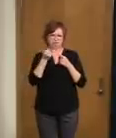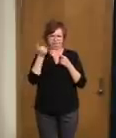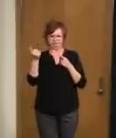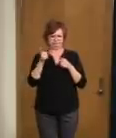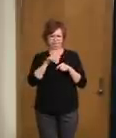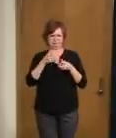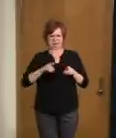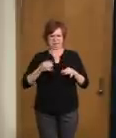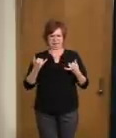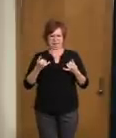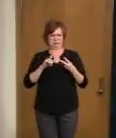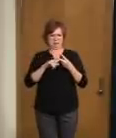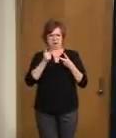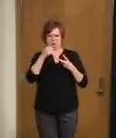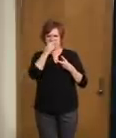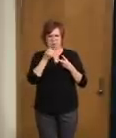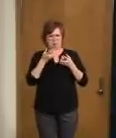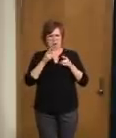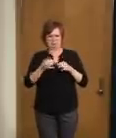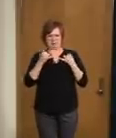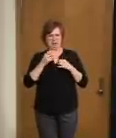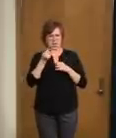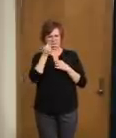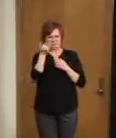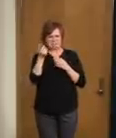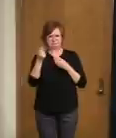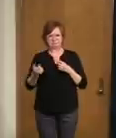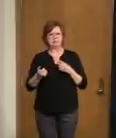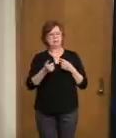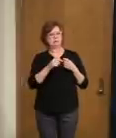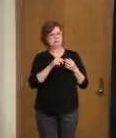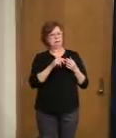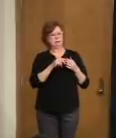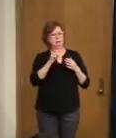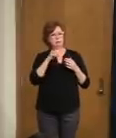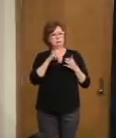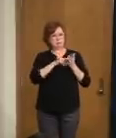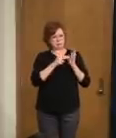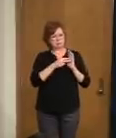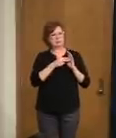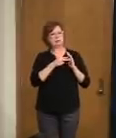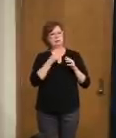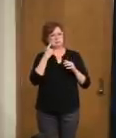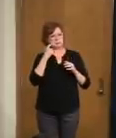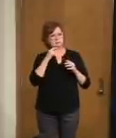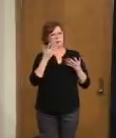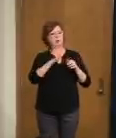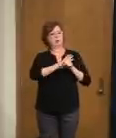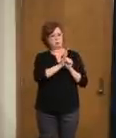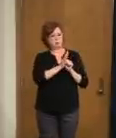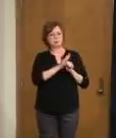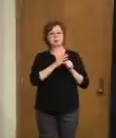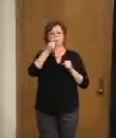tested, and if your test is positive, make sure that you let public health know who your close contacts